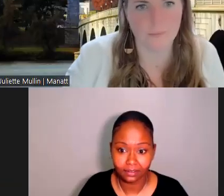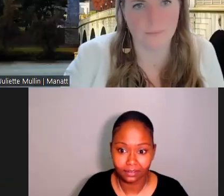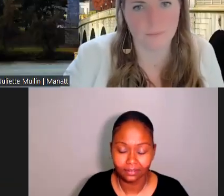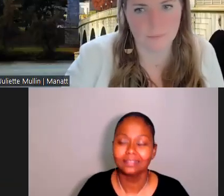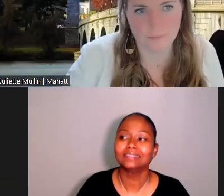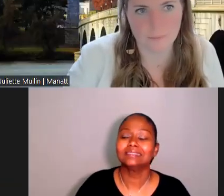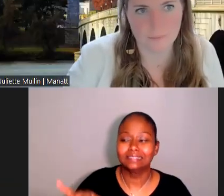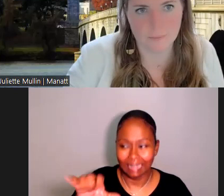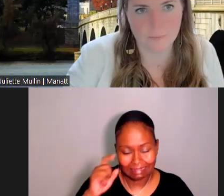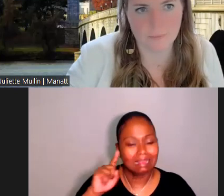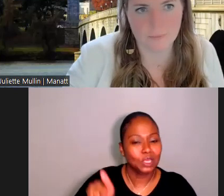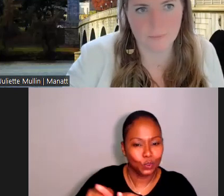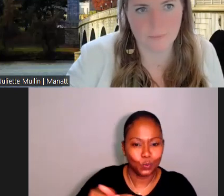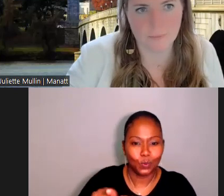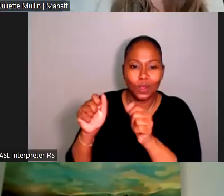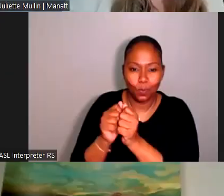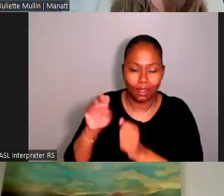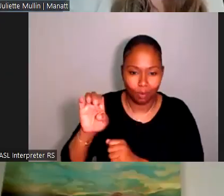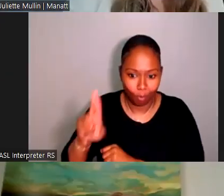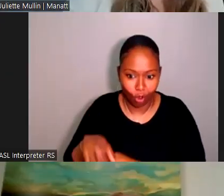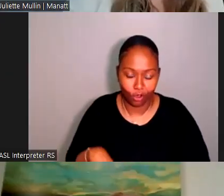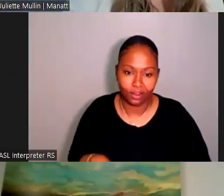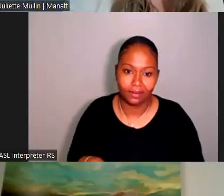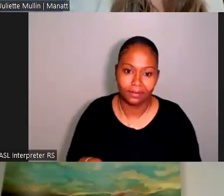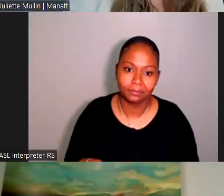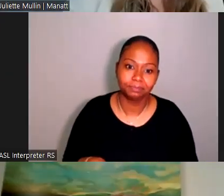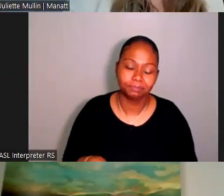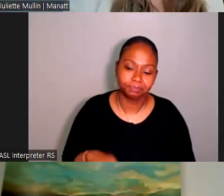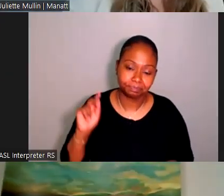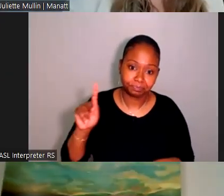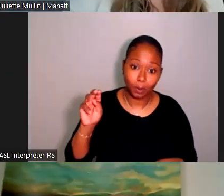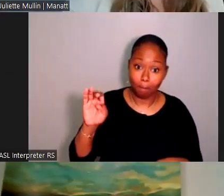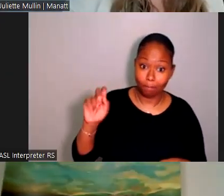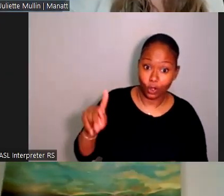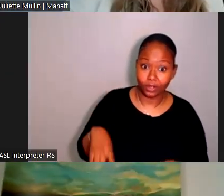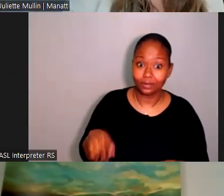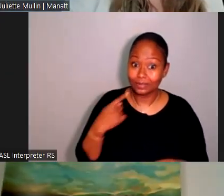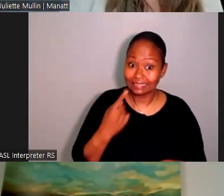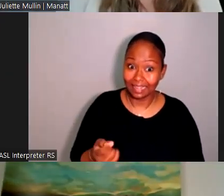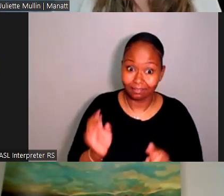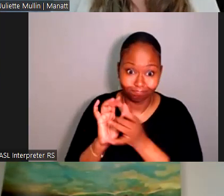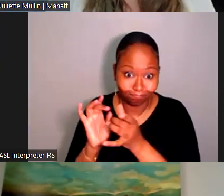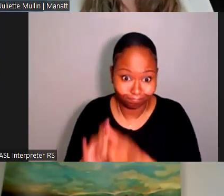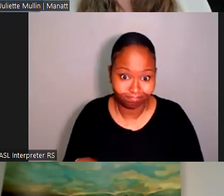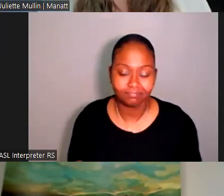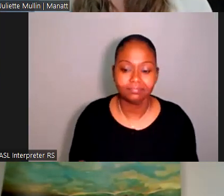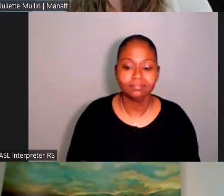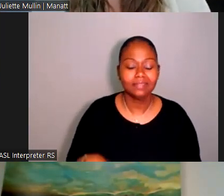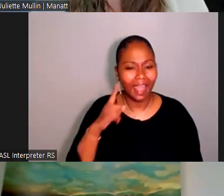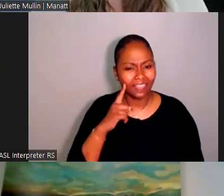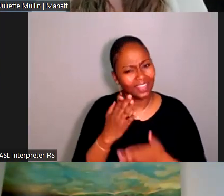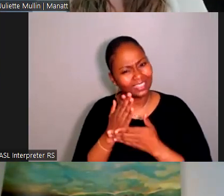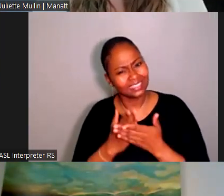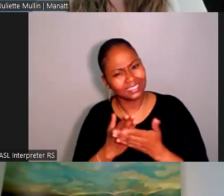echoing what Mark was saying. I think there are some elements where it really is a